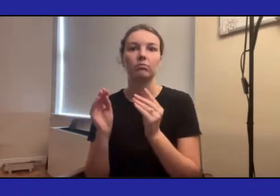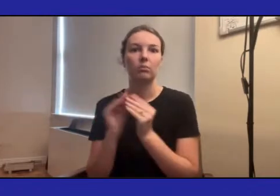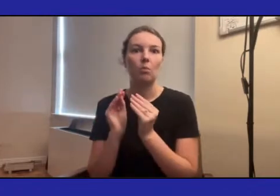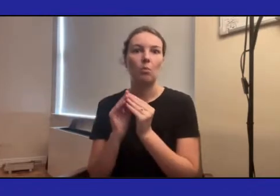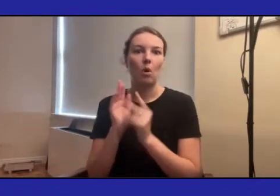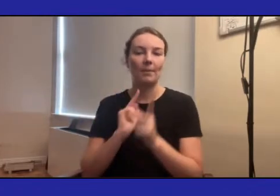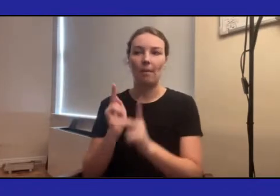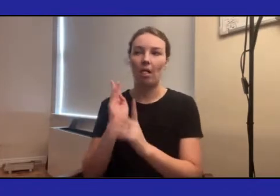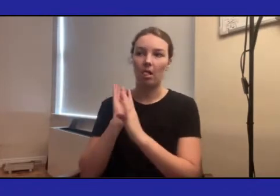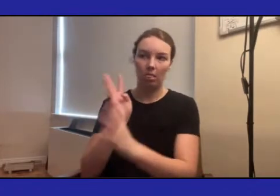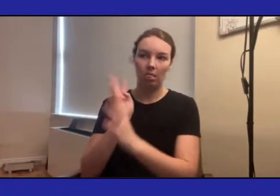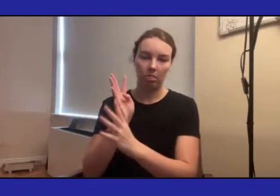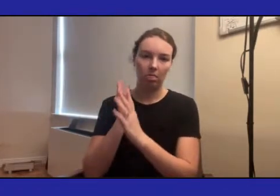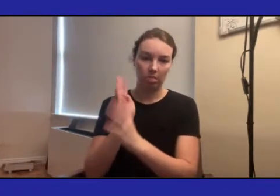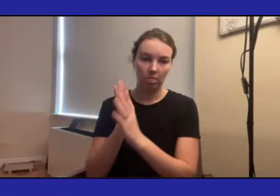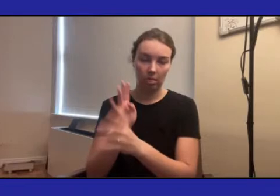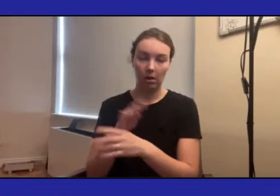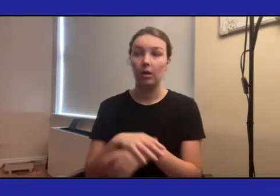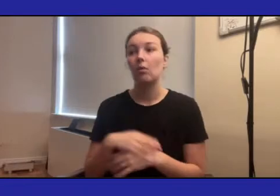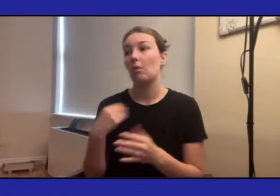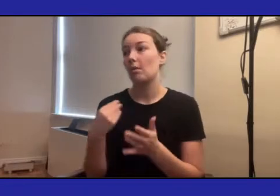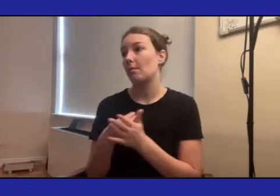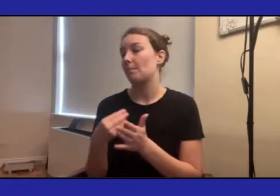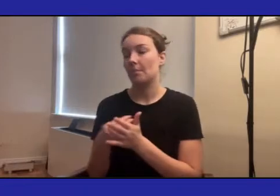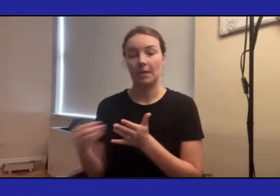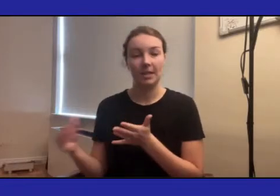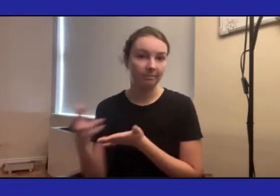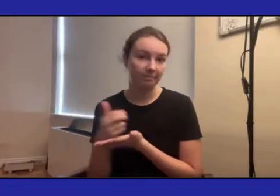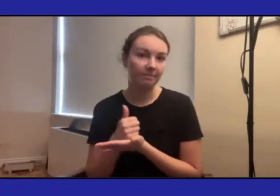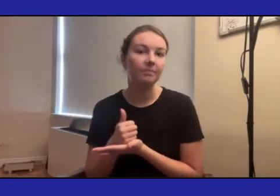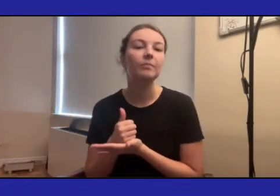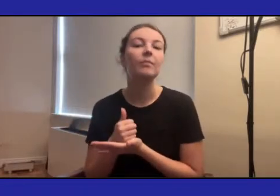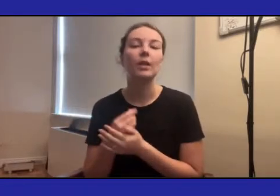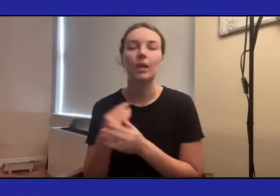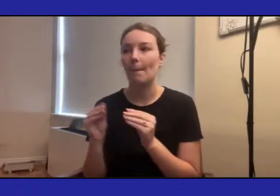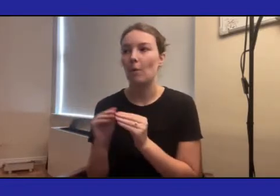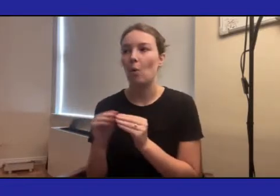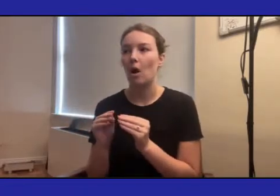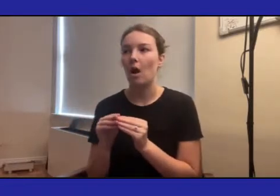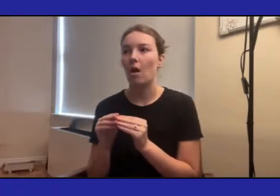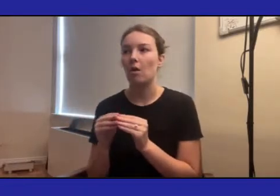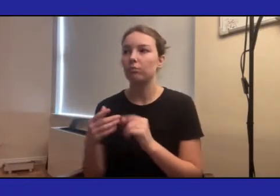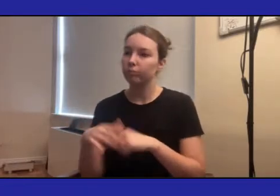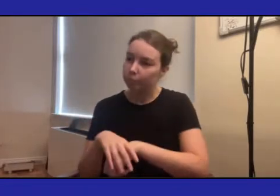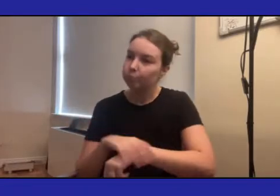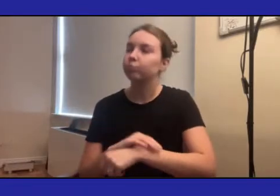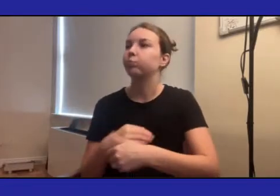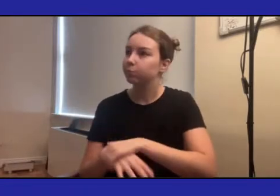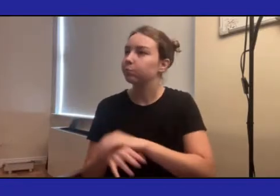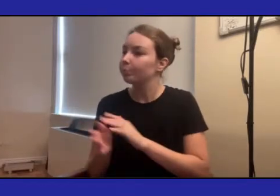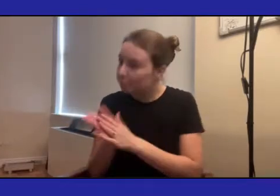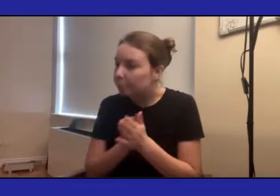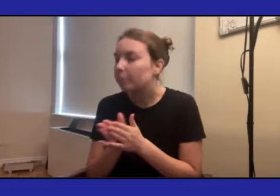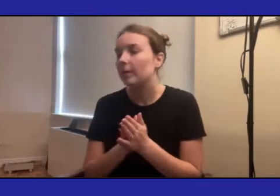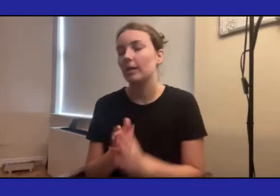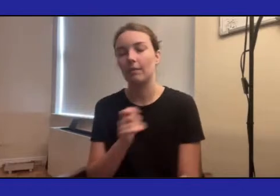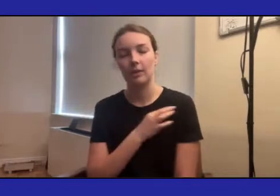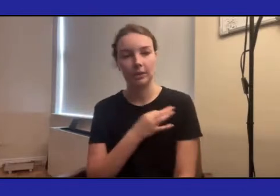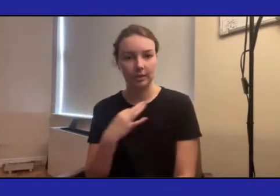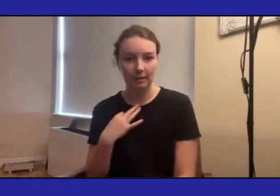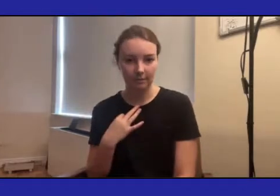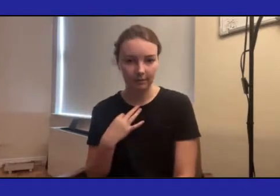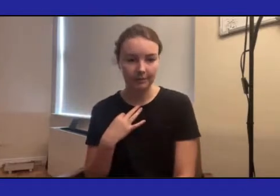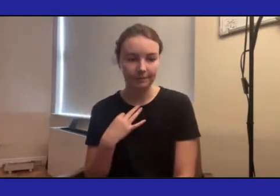can generate revenue and can do something more ambitious for their staff and produce